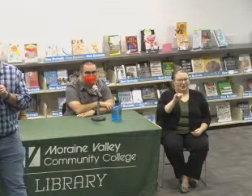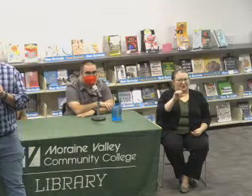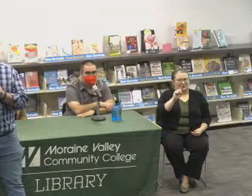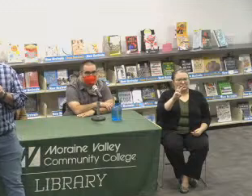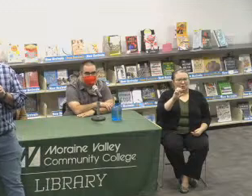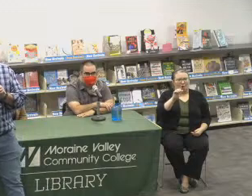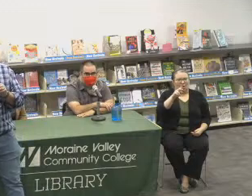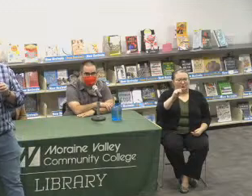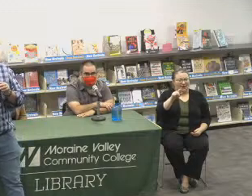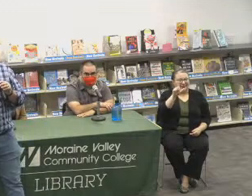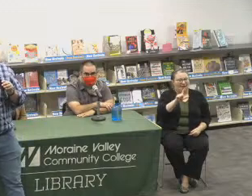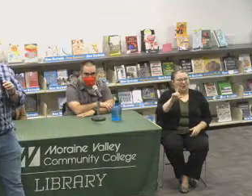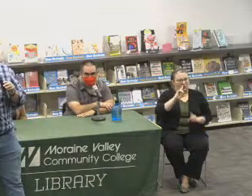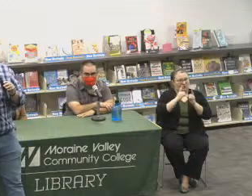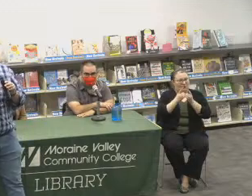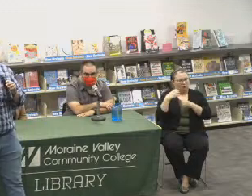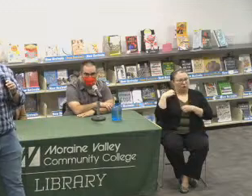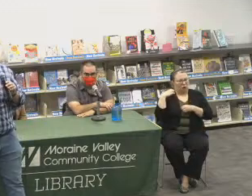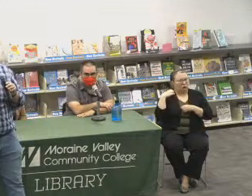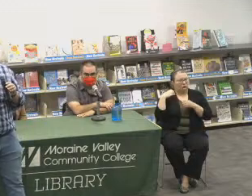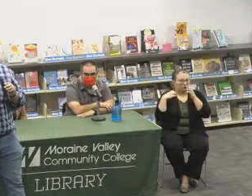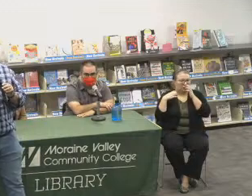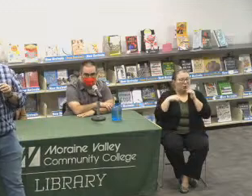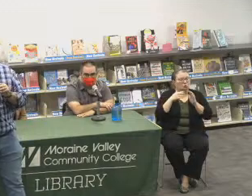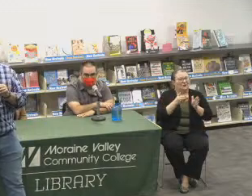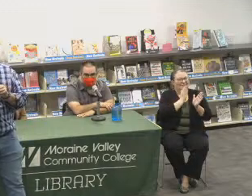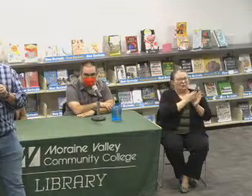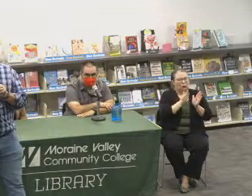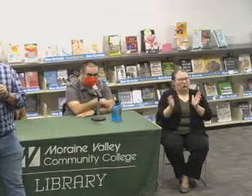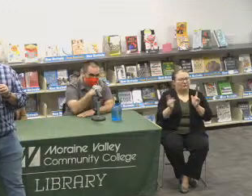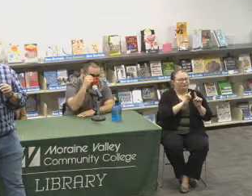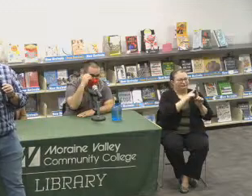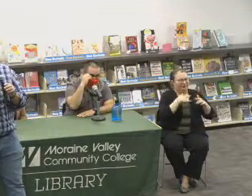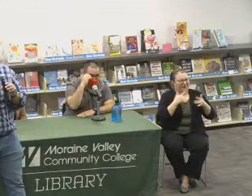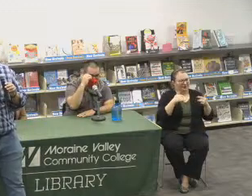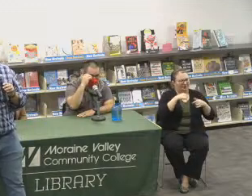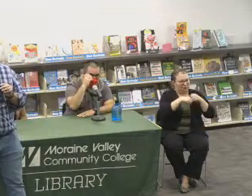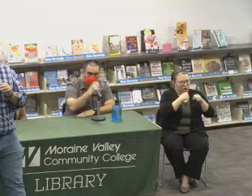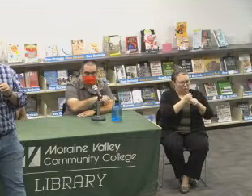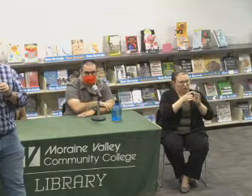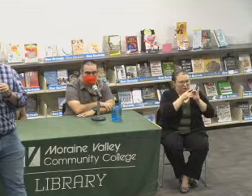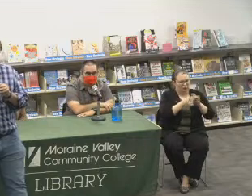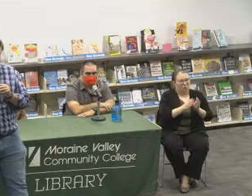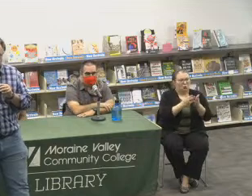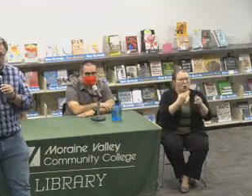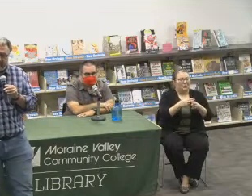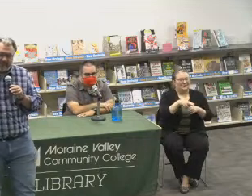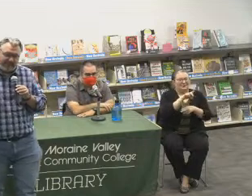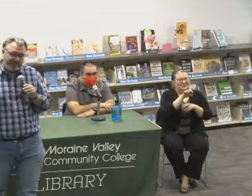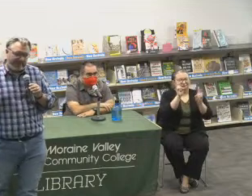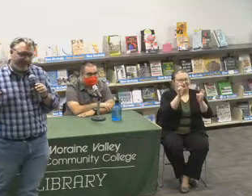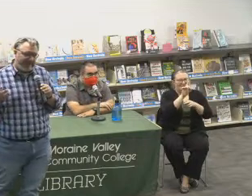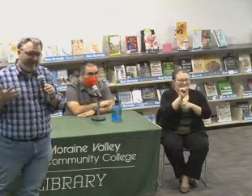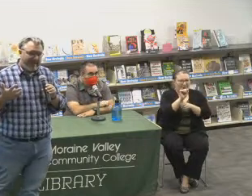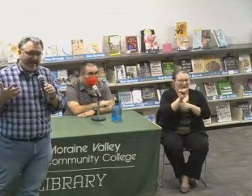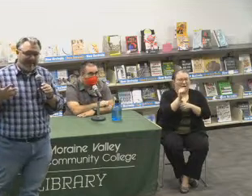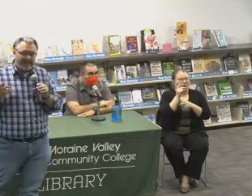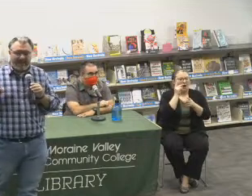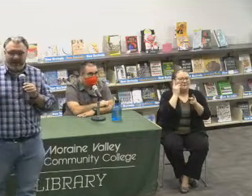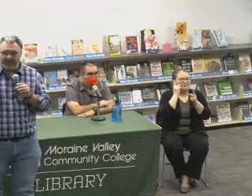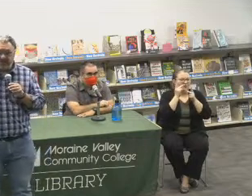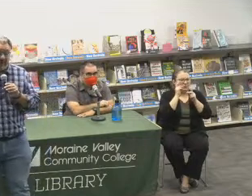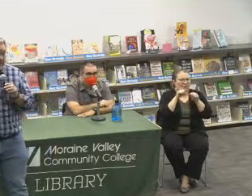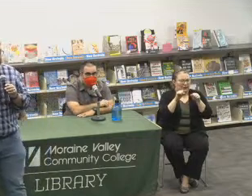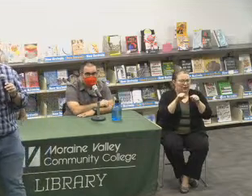the library department chair. We are doing a series of events this year on a book called Disability Visibility, edited